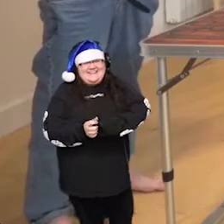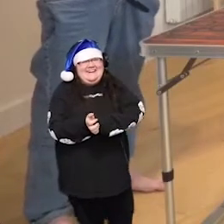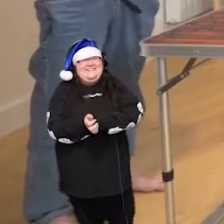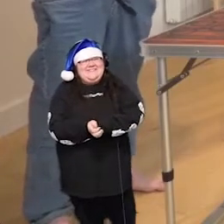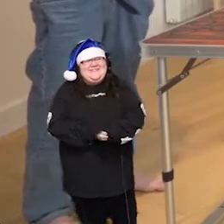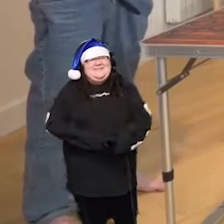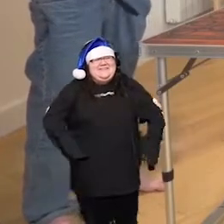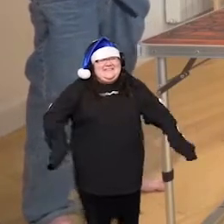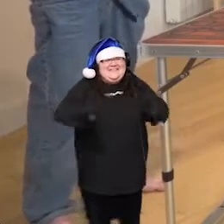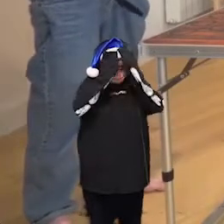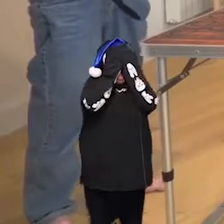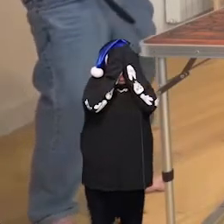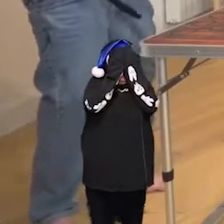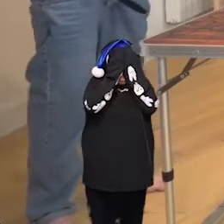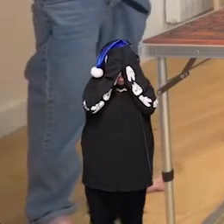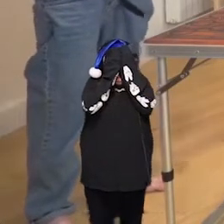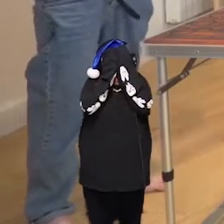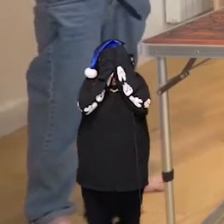I'm uncomfortable.